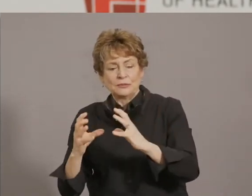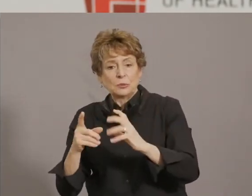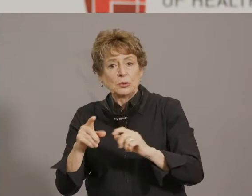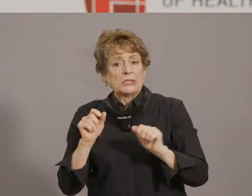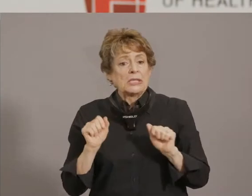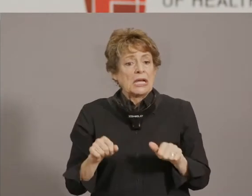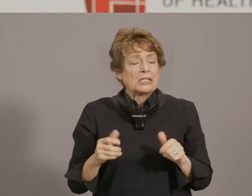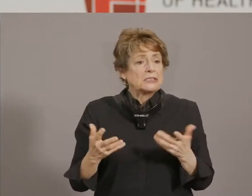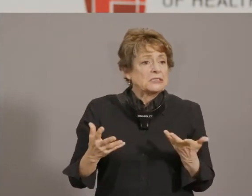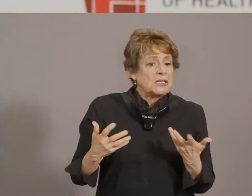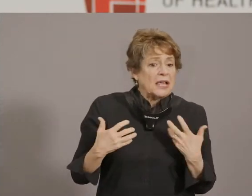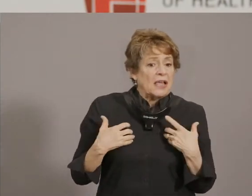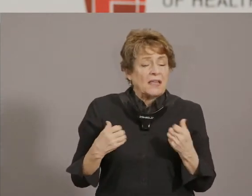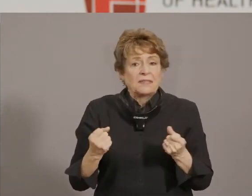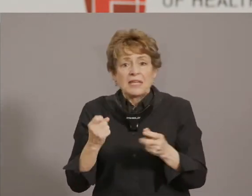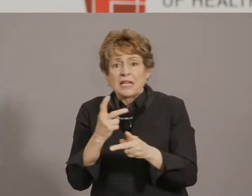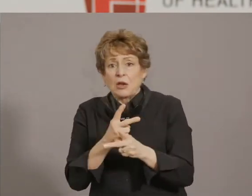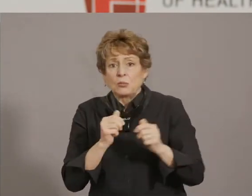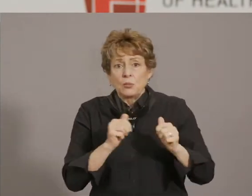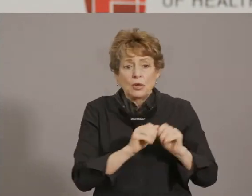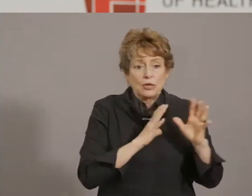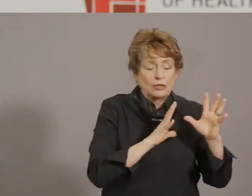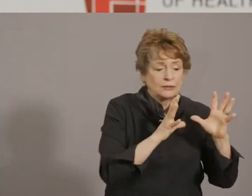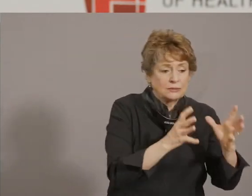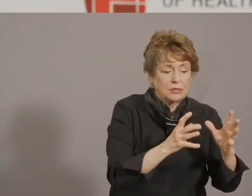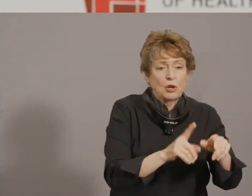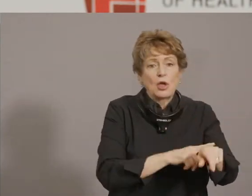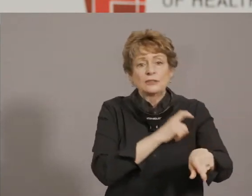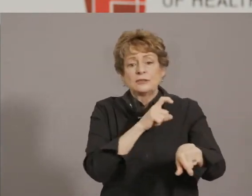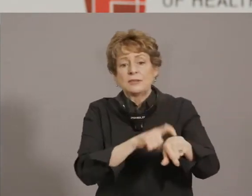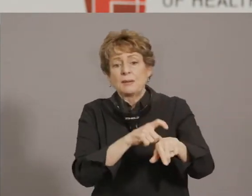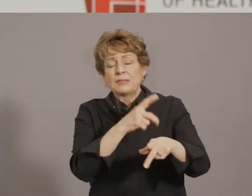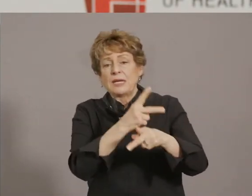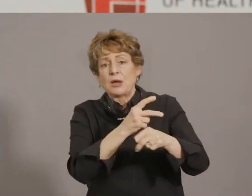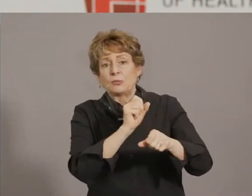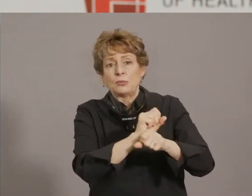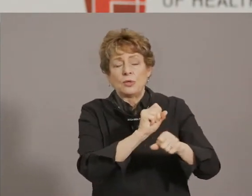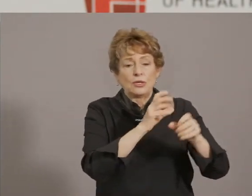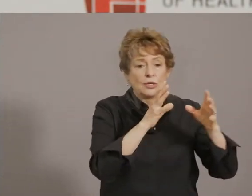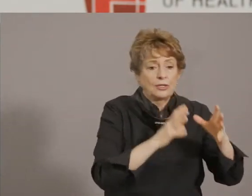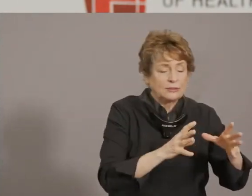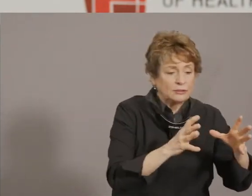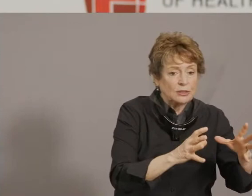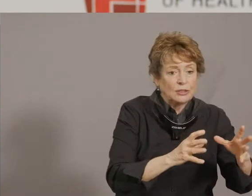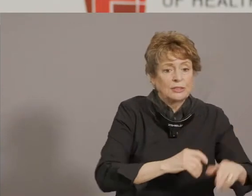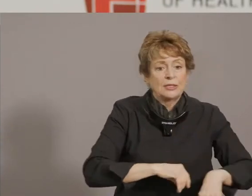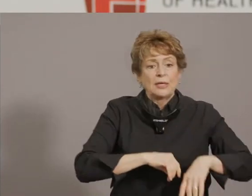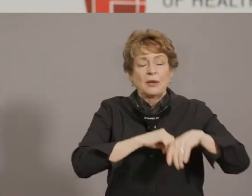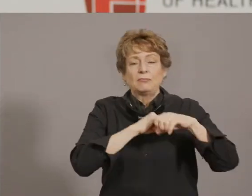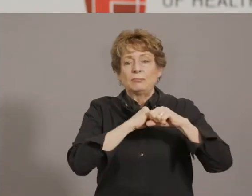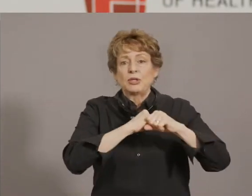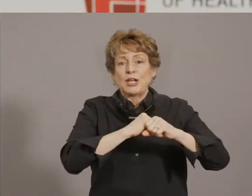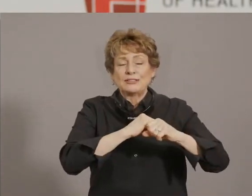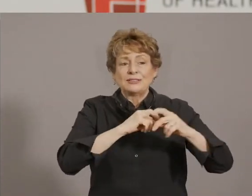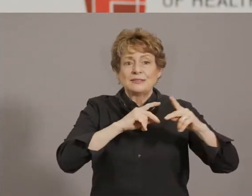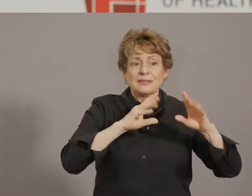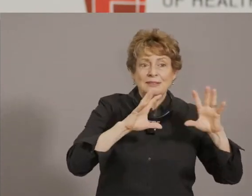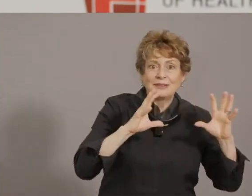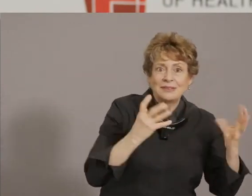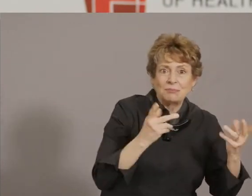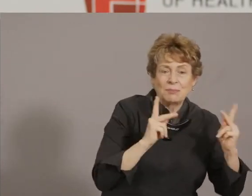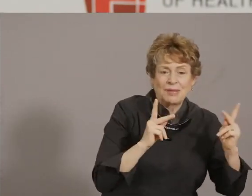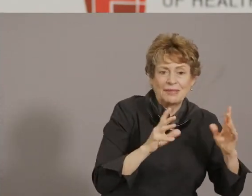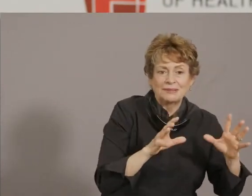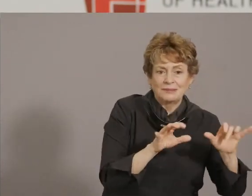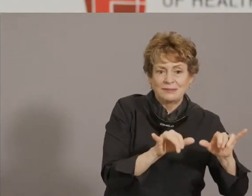can be a long-term care facility worker, you can be a protective services, childcare or educator, or over the age